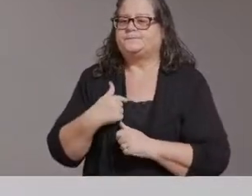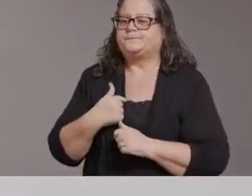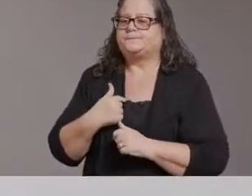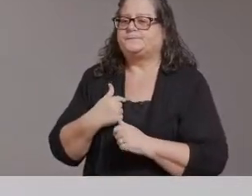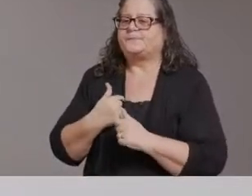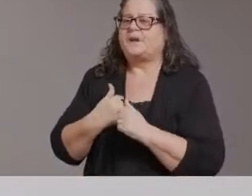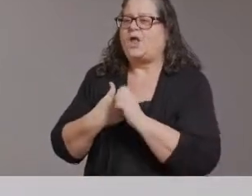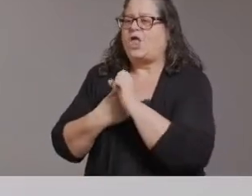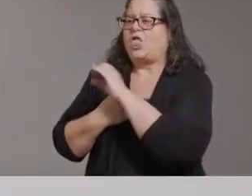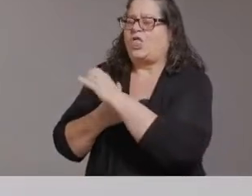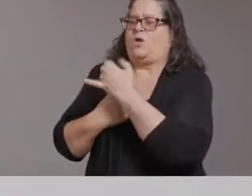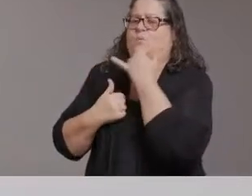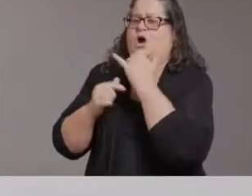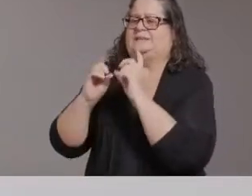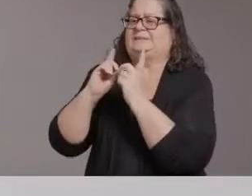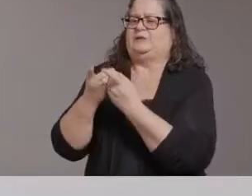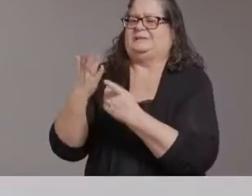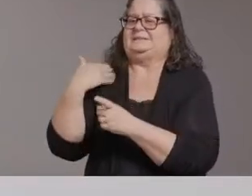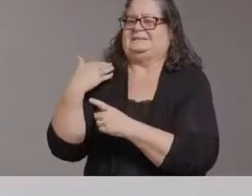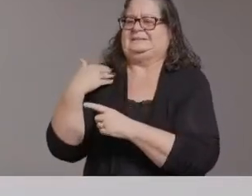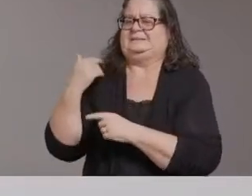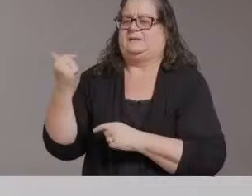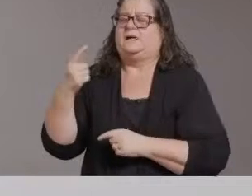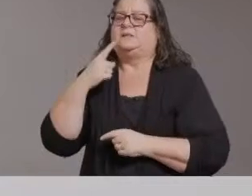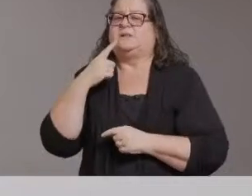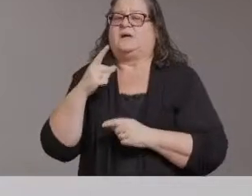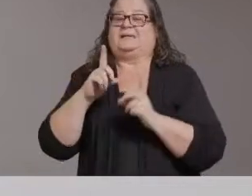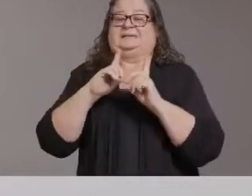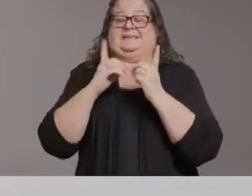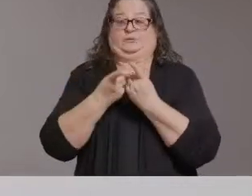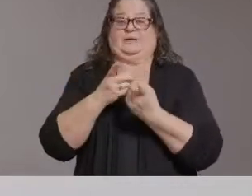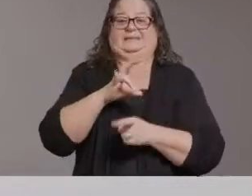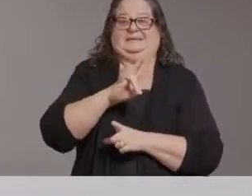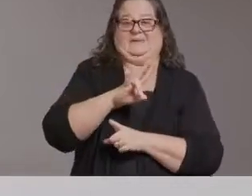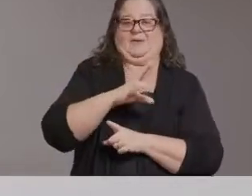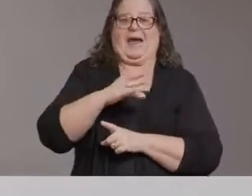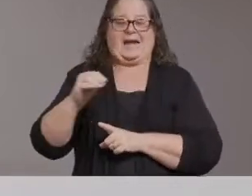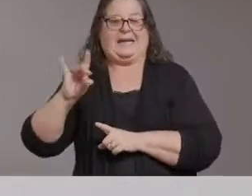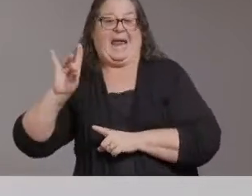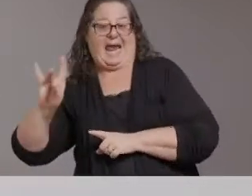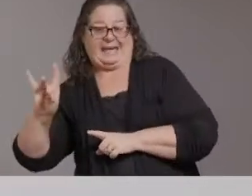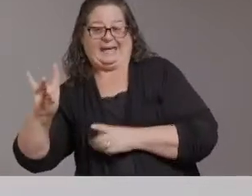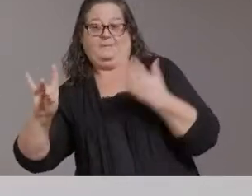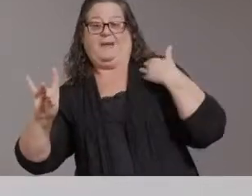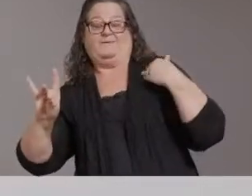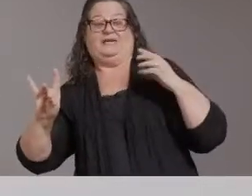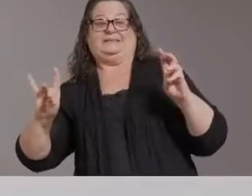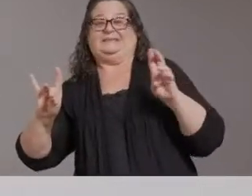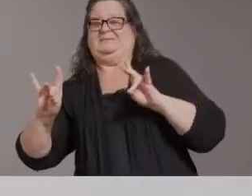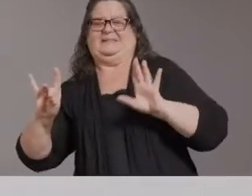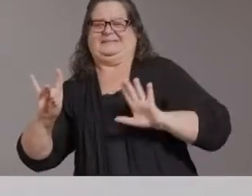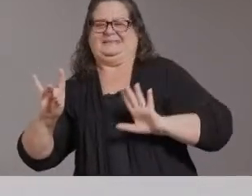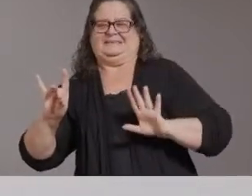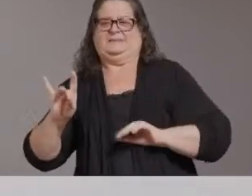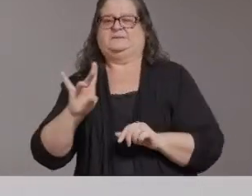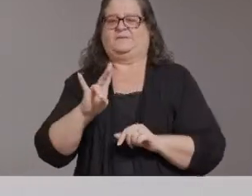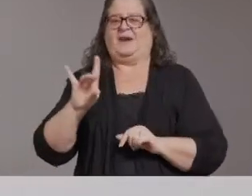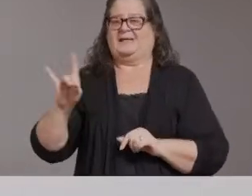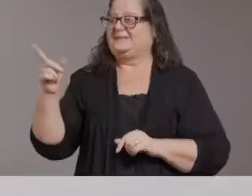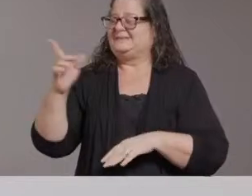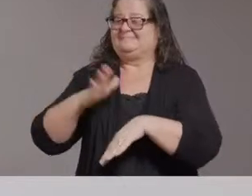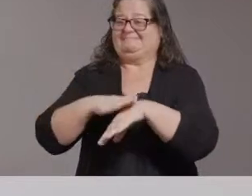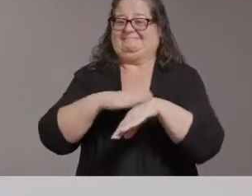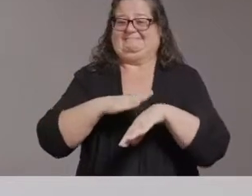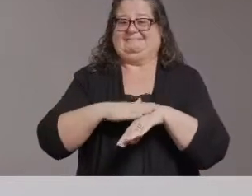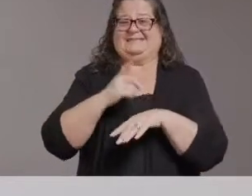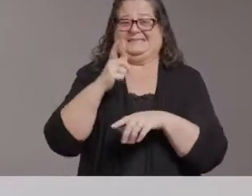sorry. My bad. No, that's okay. Everybody, I'm sorry, we're at 2 o'clock and a couple minutes over to take care of